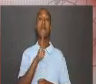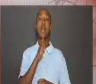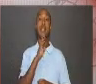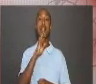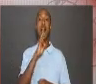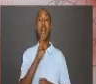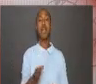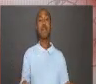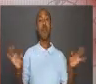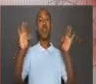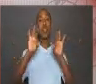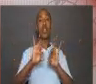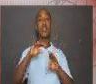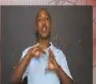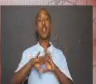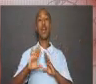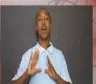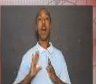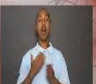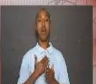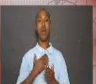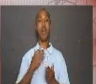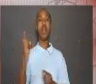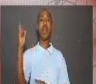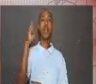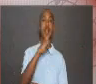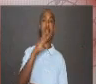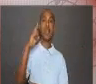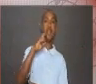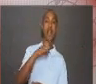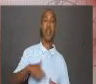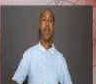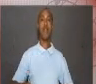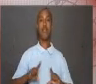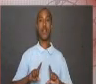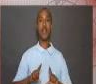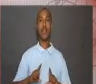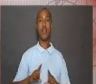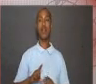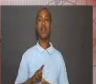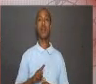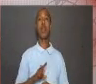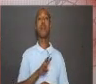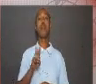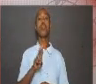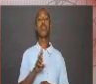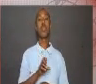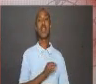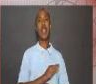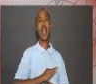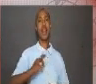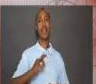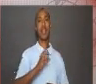Bases are important in our daily lives in both direct and indirect